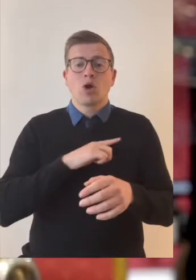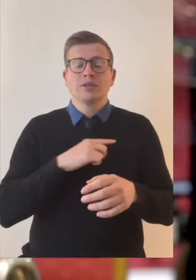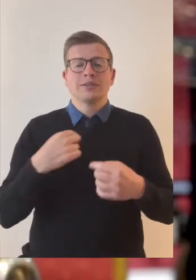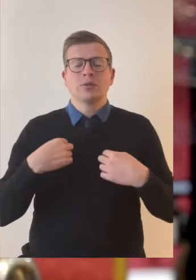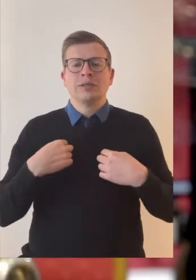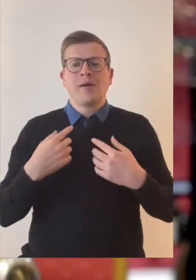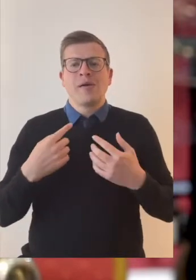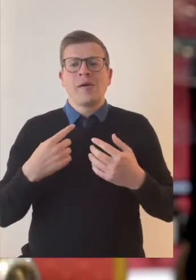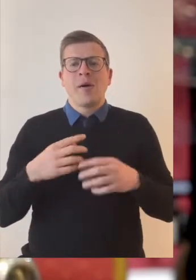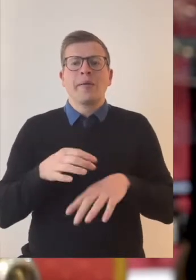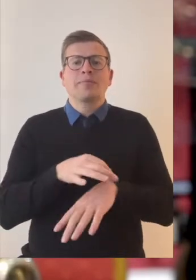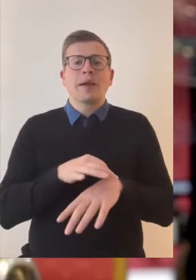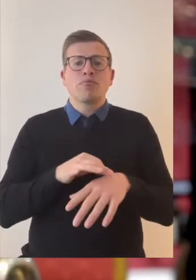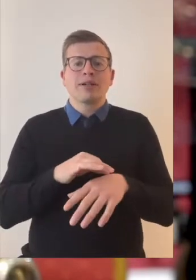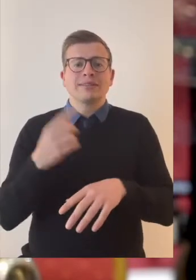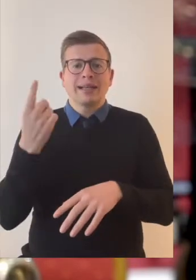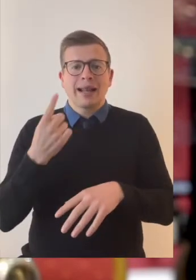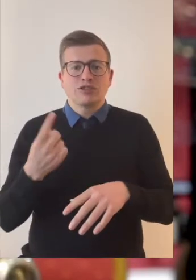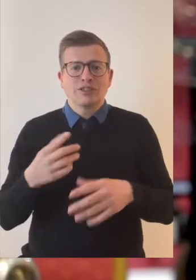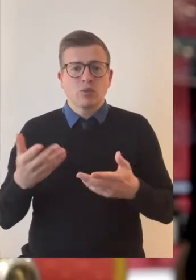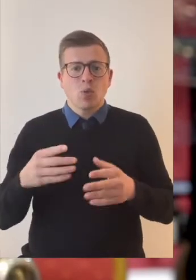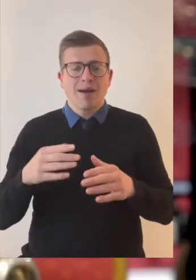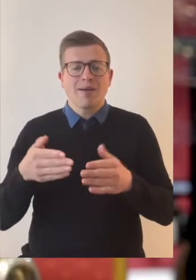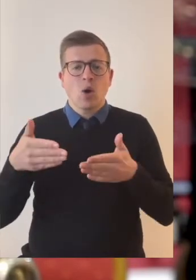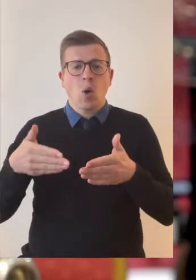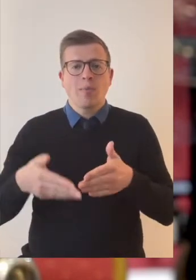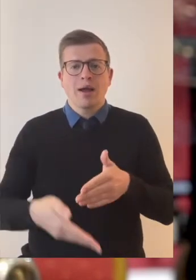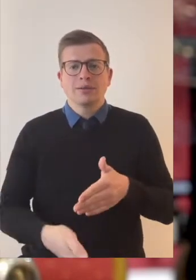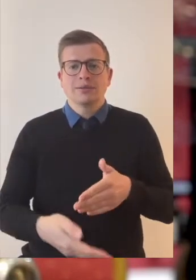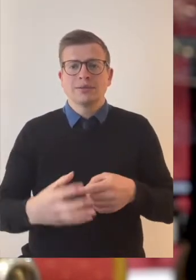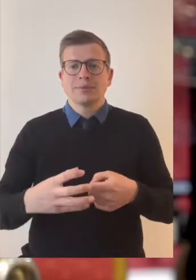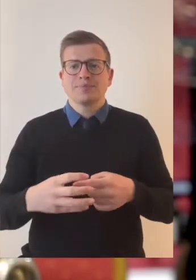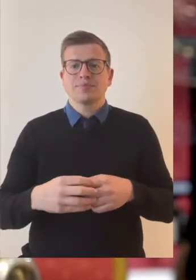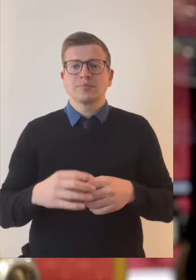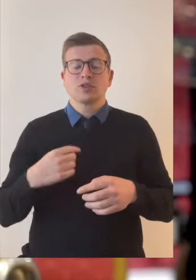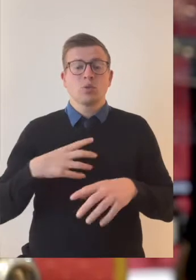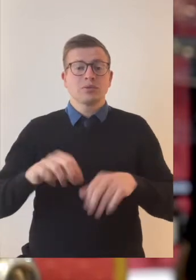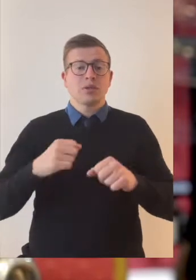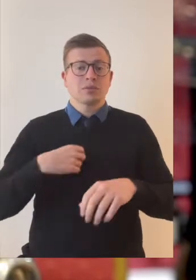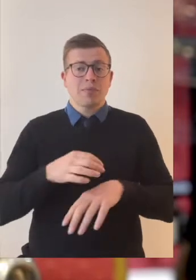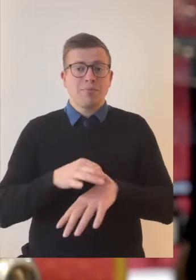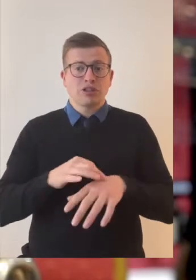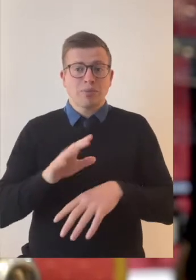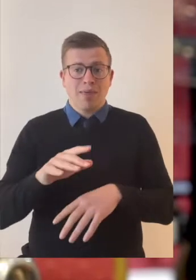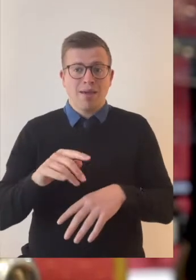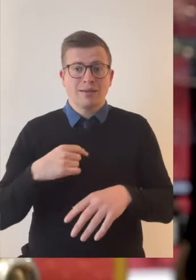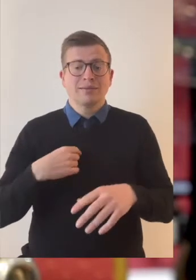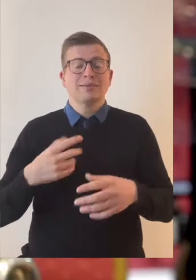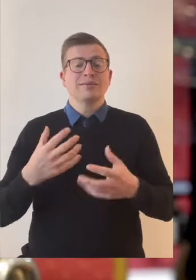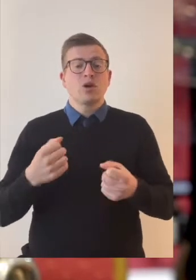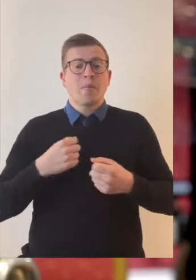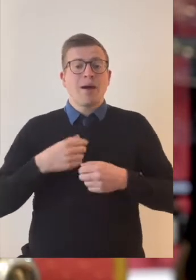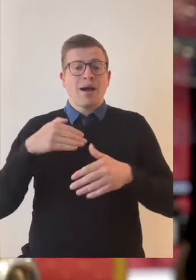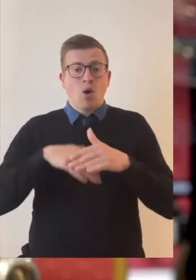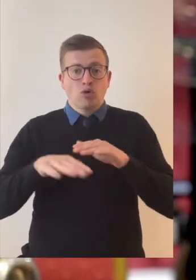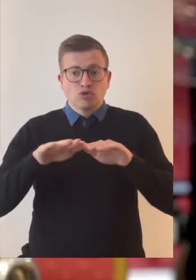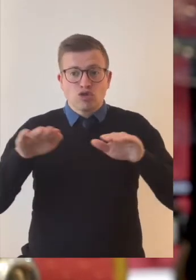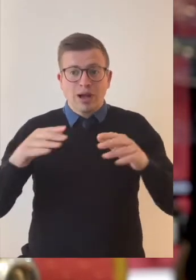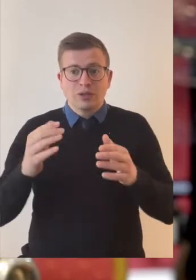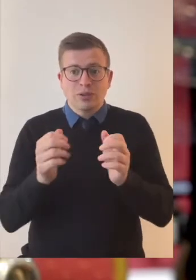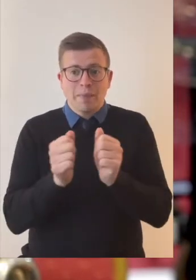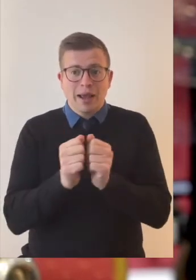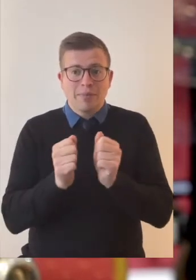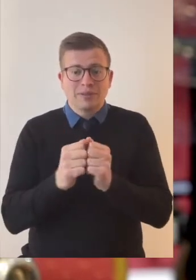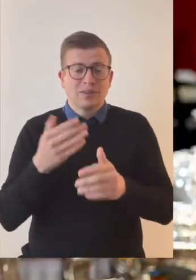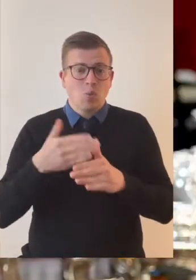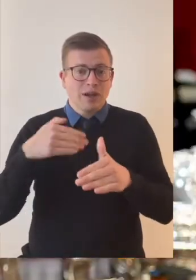I was an apprentice electrician in the coal mines. And I started my apprenticeship there, and I'd got my underground papers, and I'd